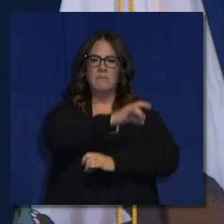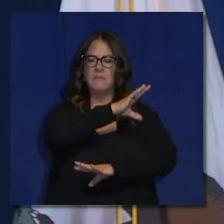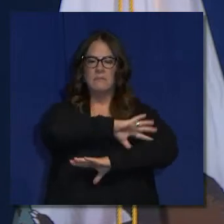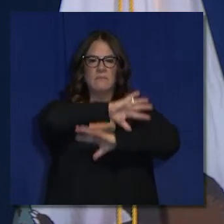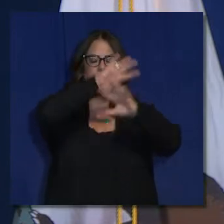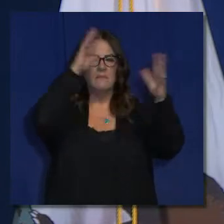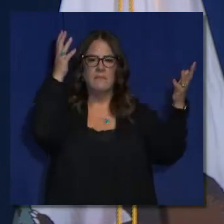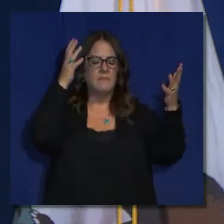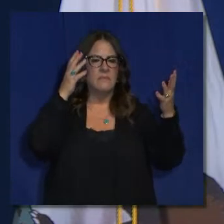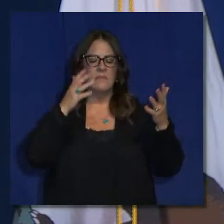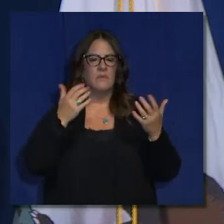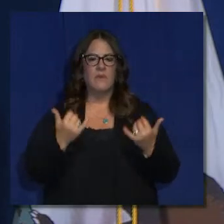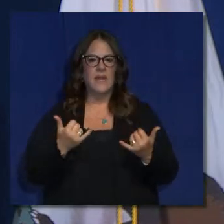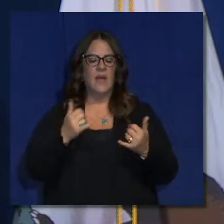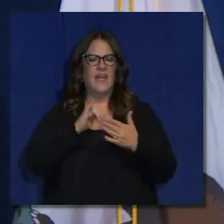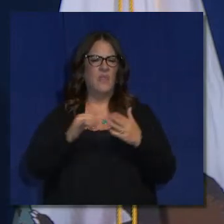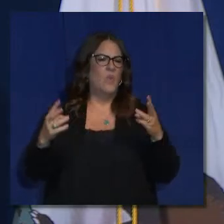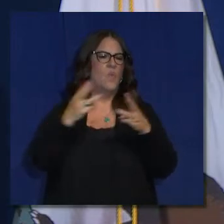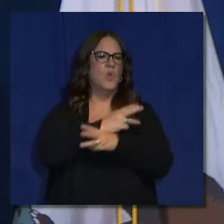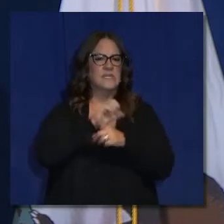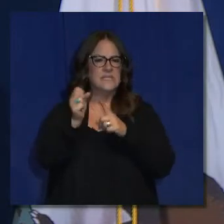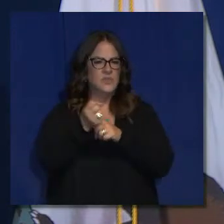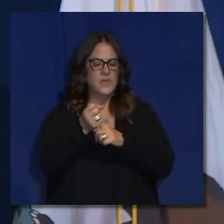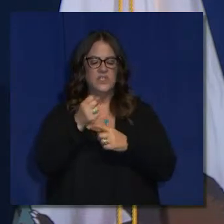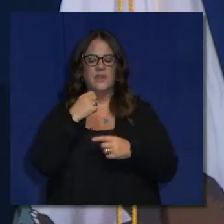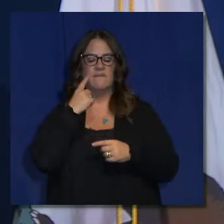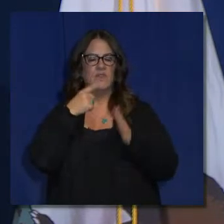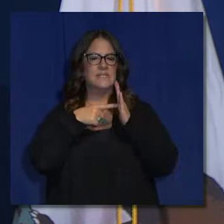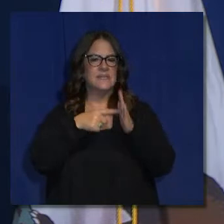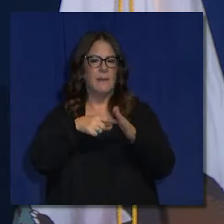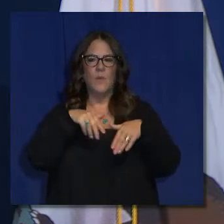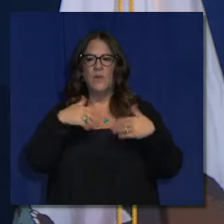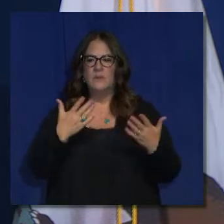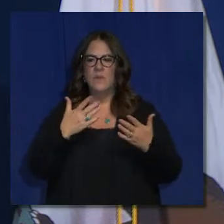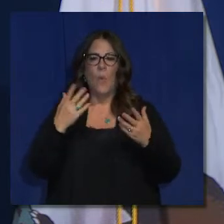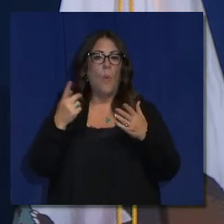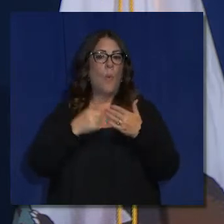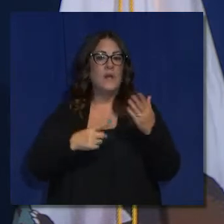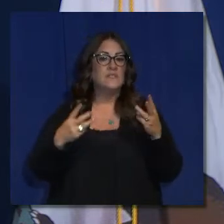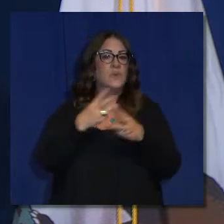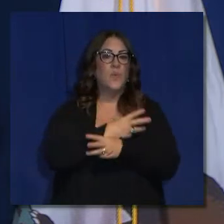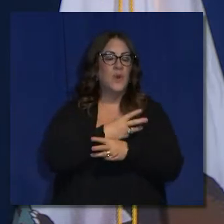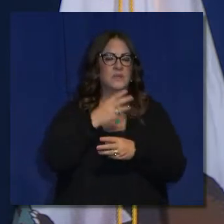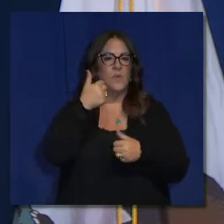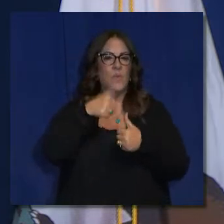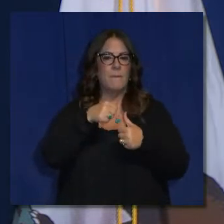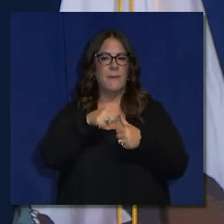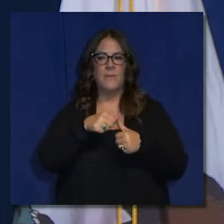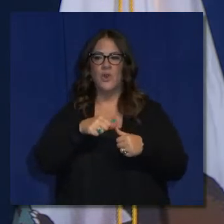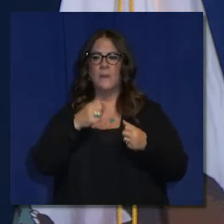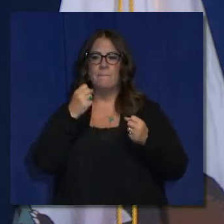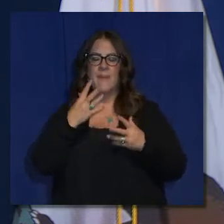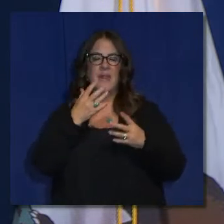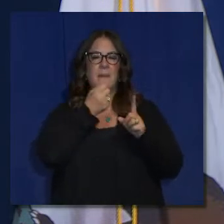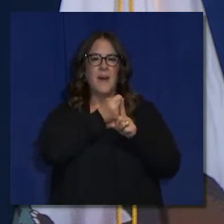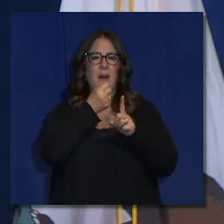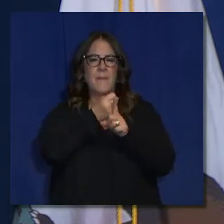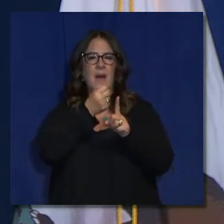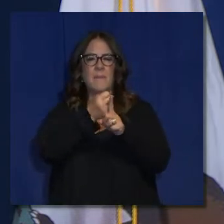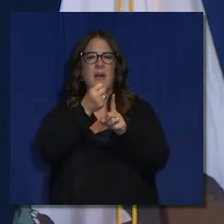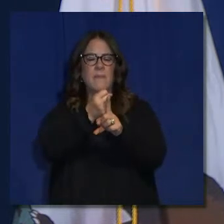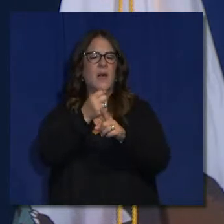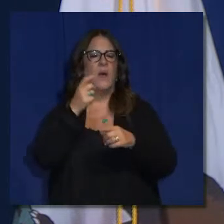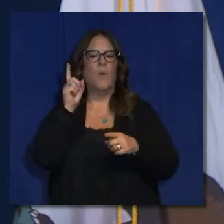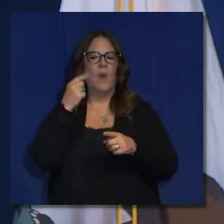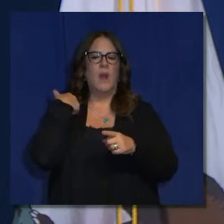the worst case scenario, even by defining worst case scenarios in the past, stacking of worst case scenarios where we may have a